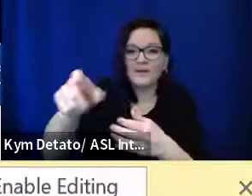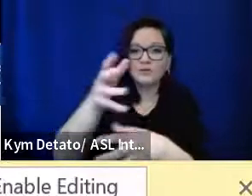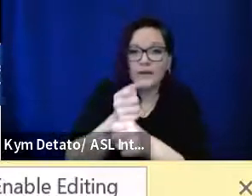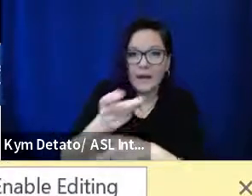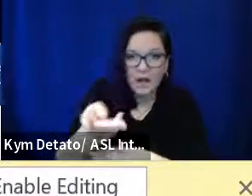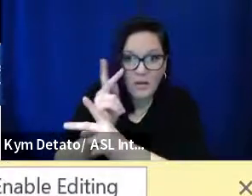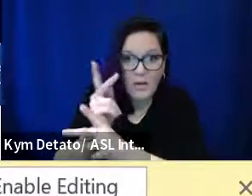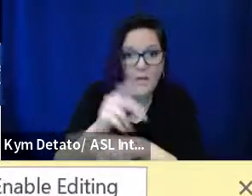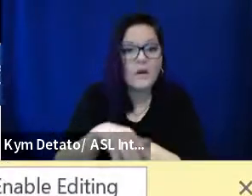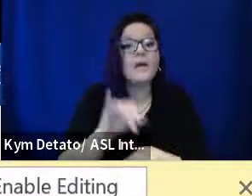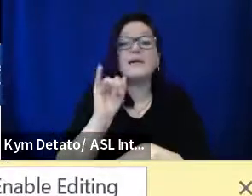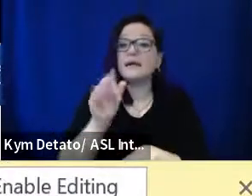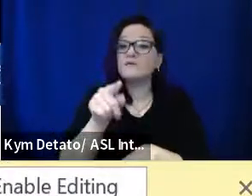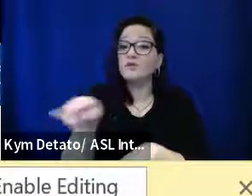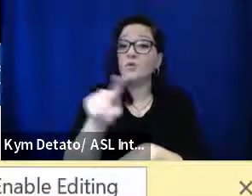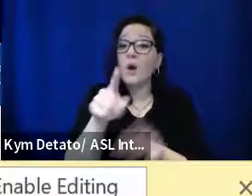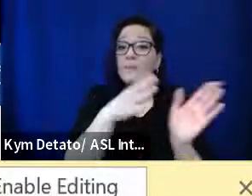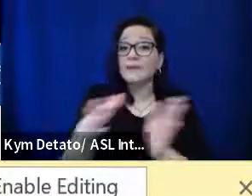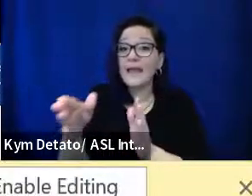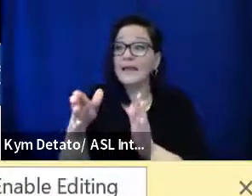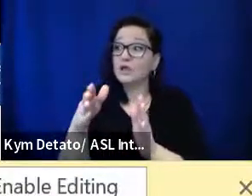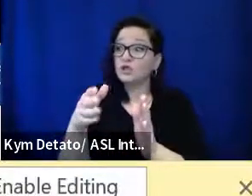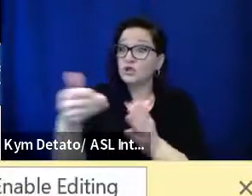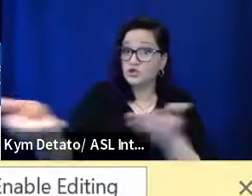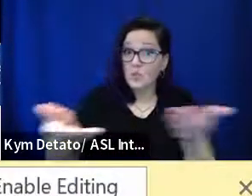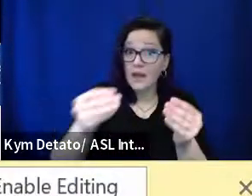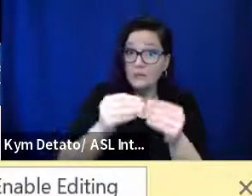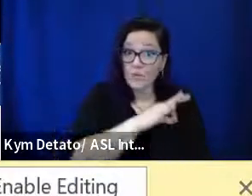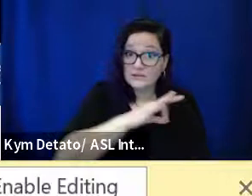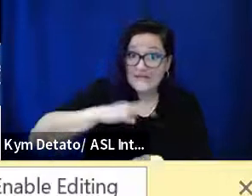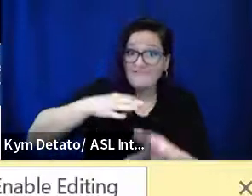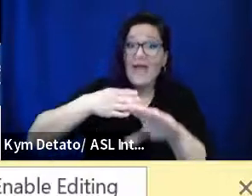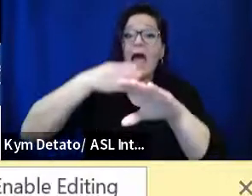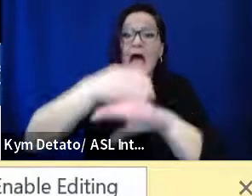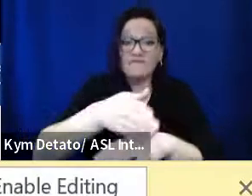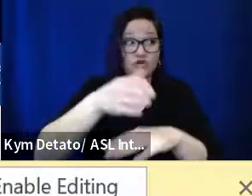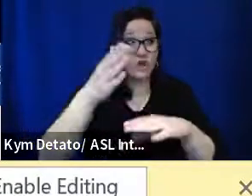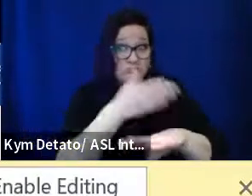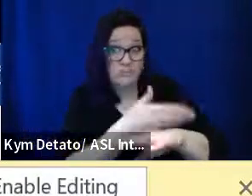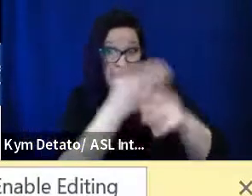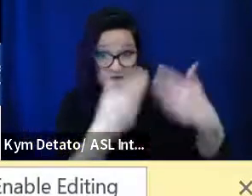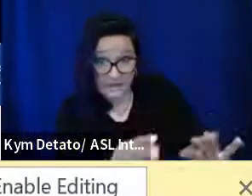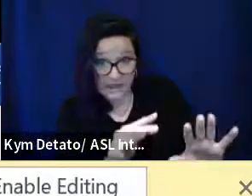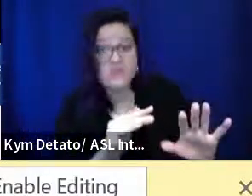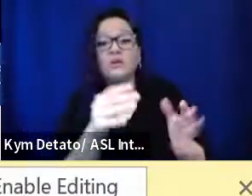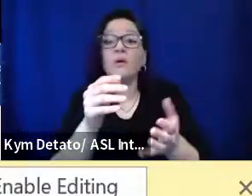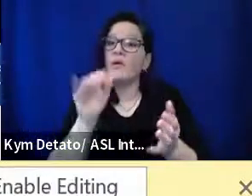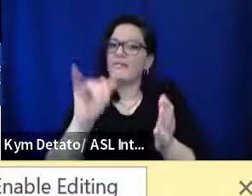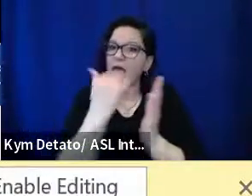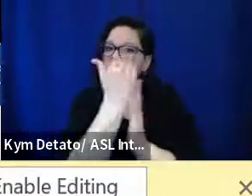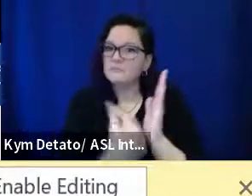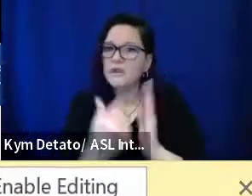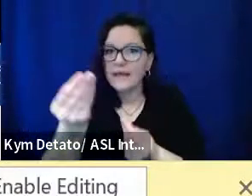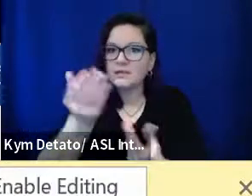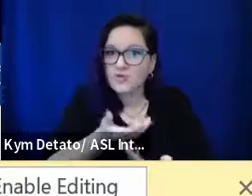And if you are planning to hire employees after making this improvement, we'd like to know that as well. And here's where you will list the 3